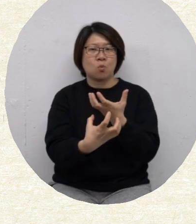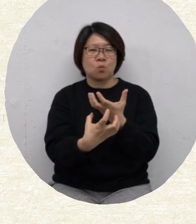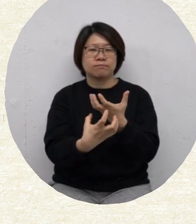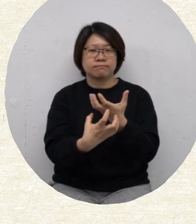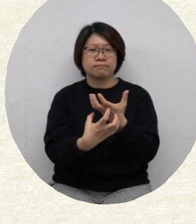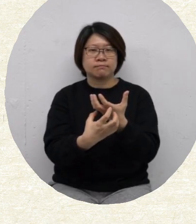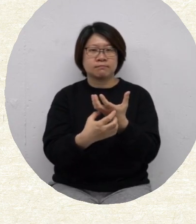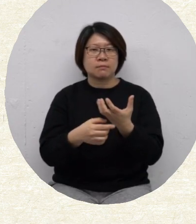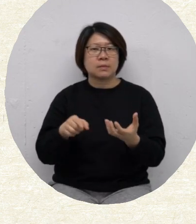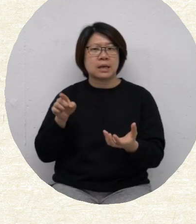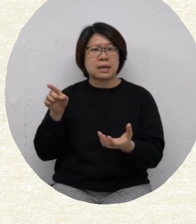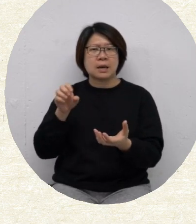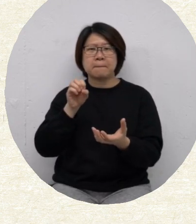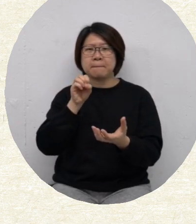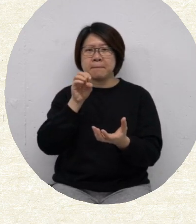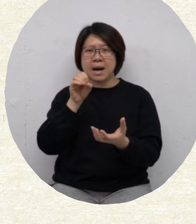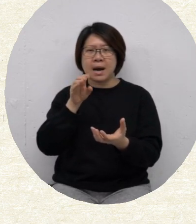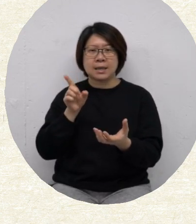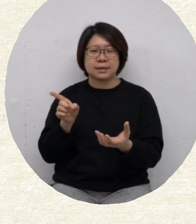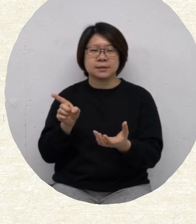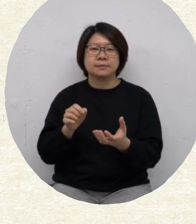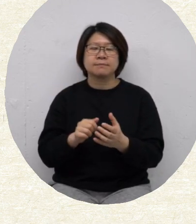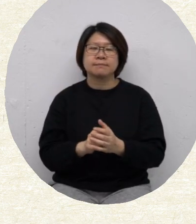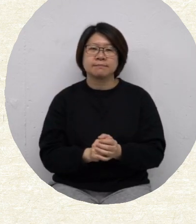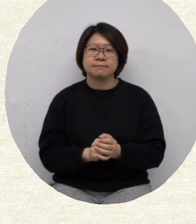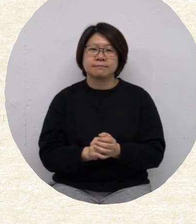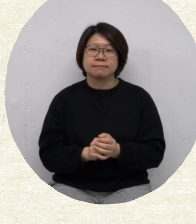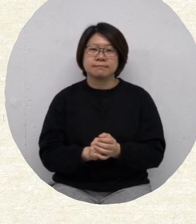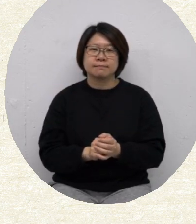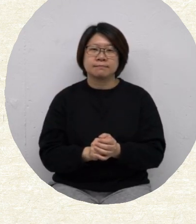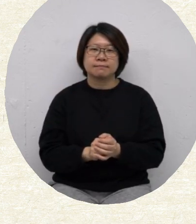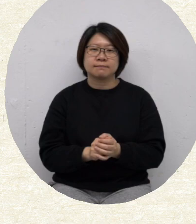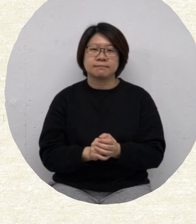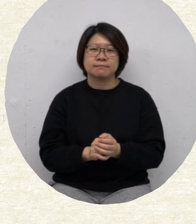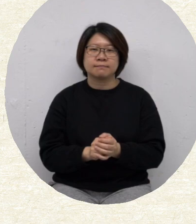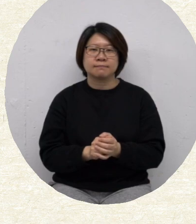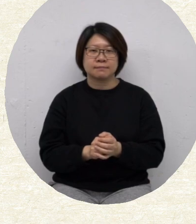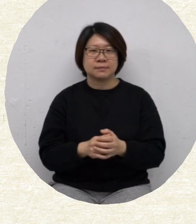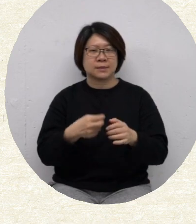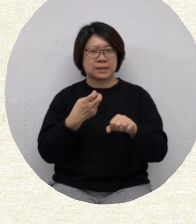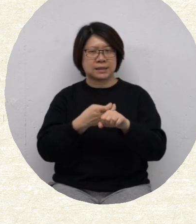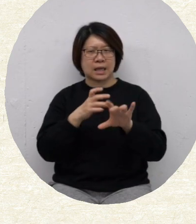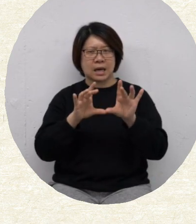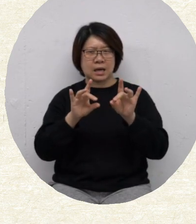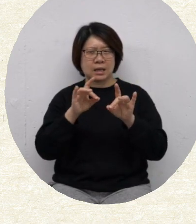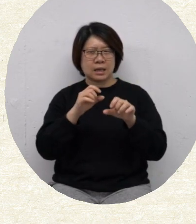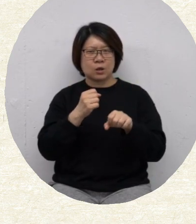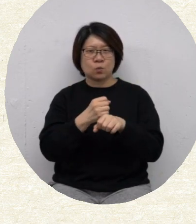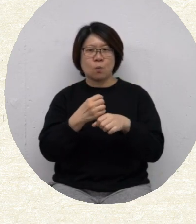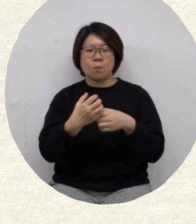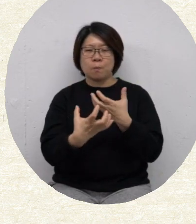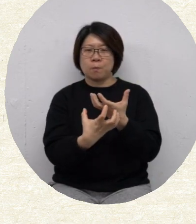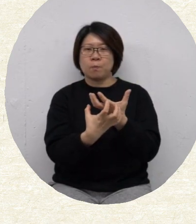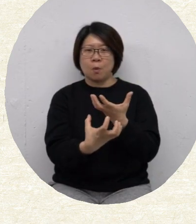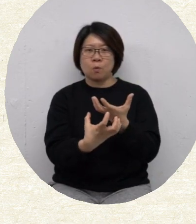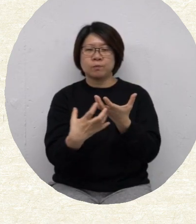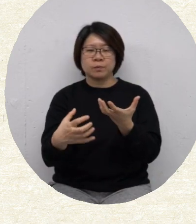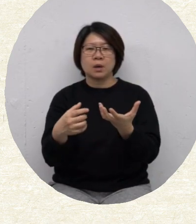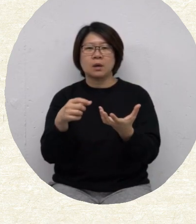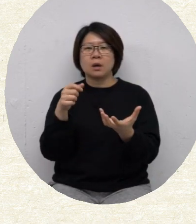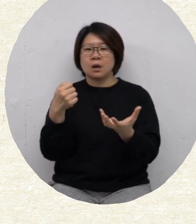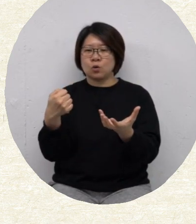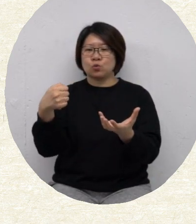plastic deli containers are recreated with cast glass. I'll talk a little bit about the process because the choice